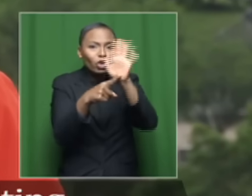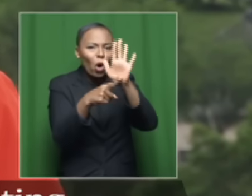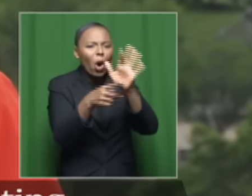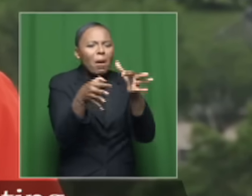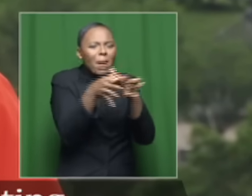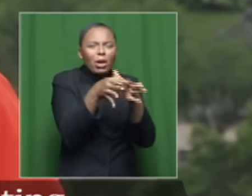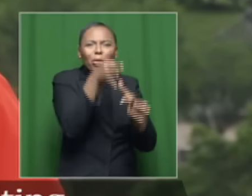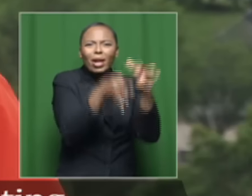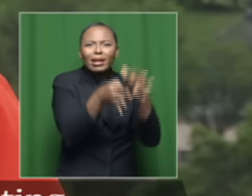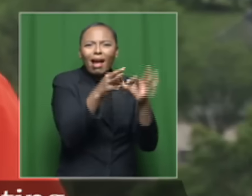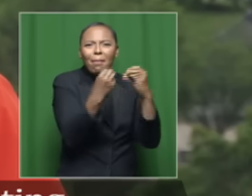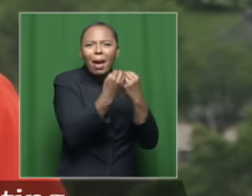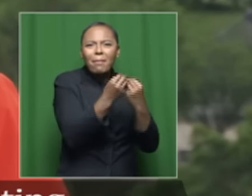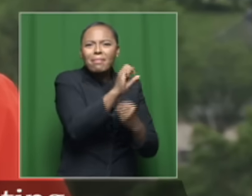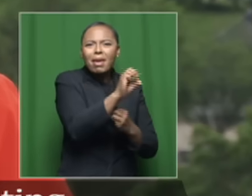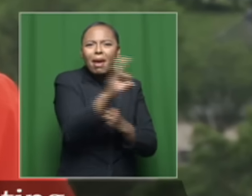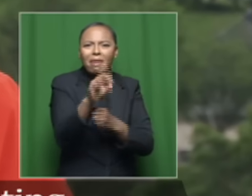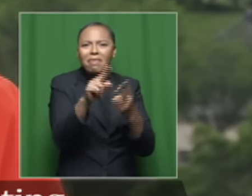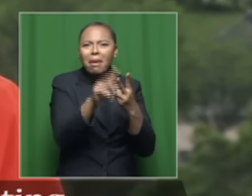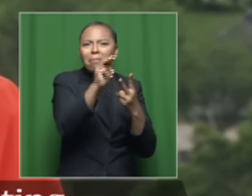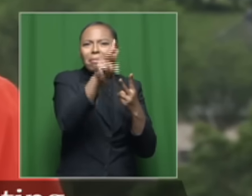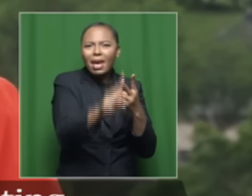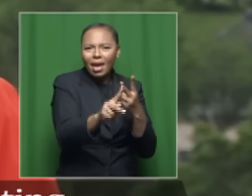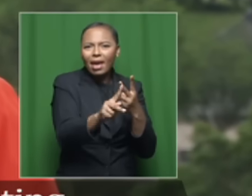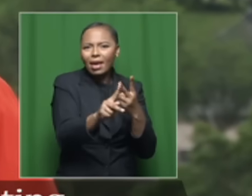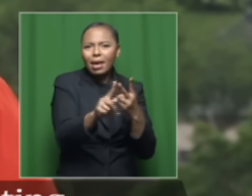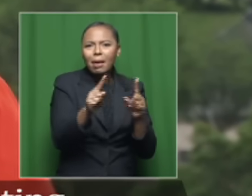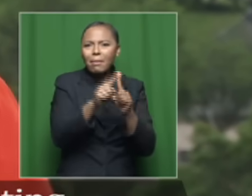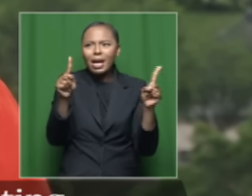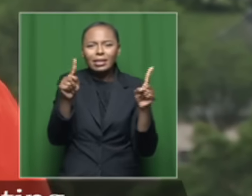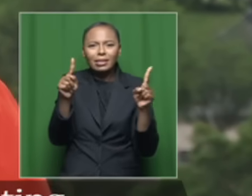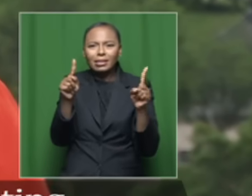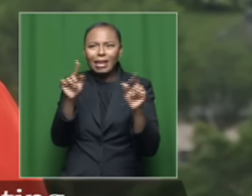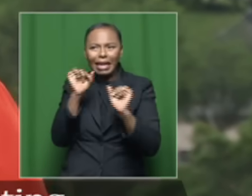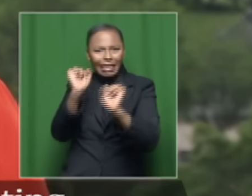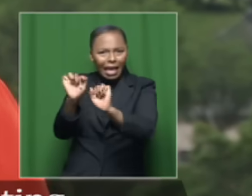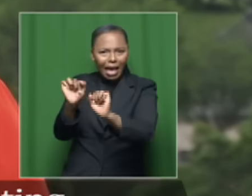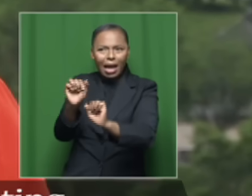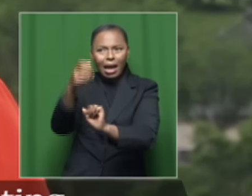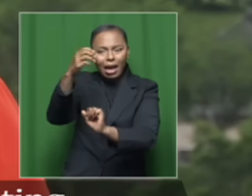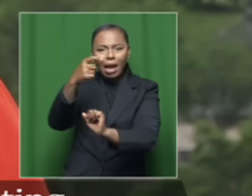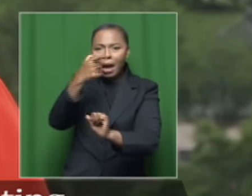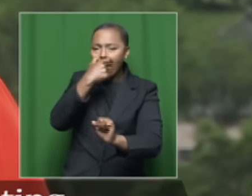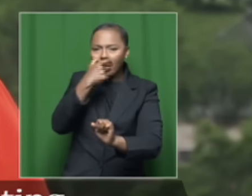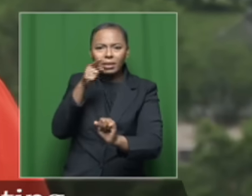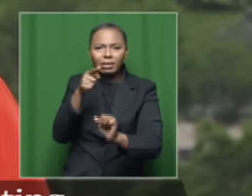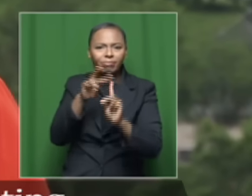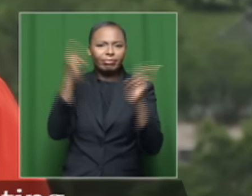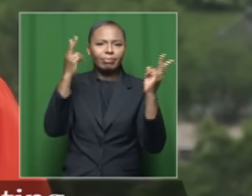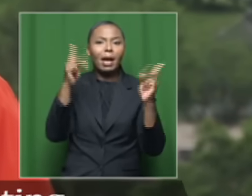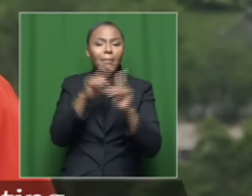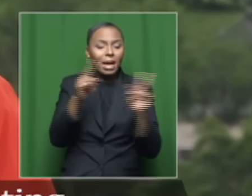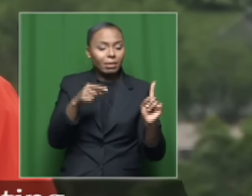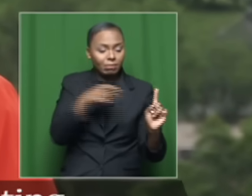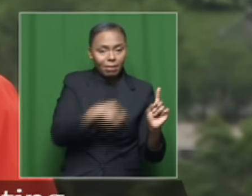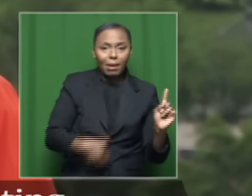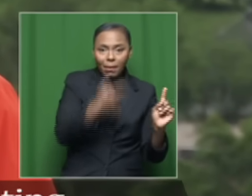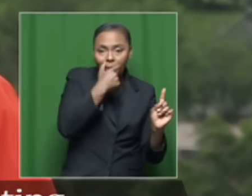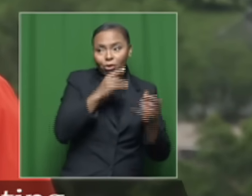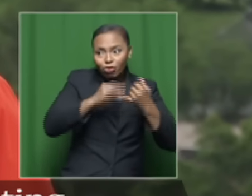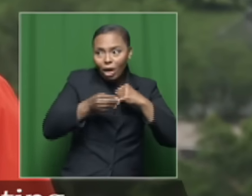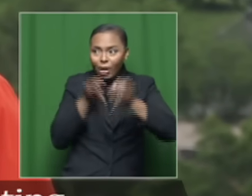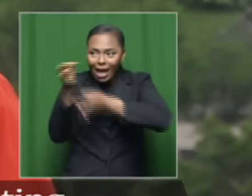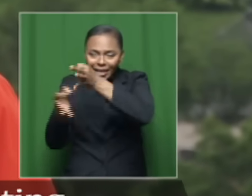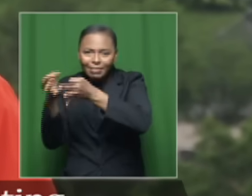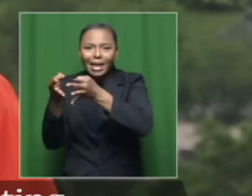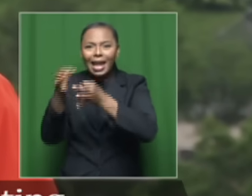party, and not as Cyril Ramaphosa then tried to explain to Donald Trump the representation of the South